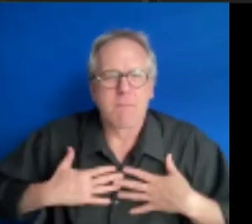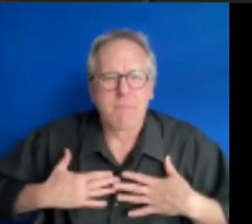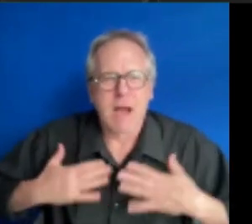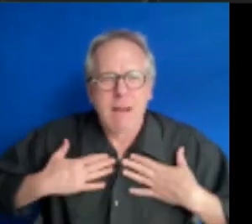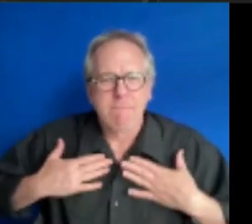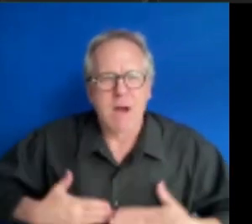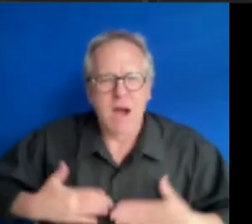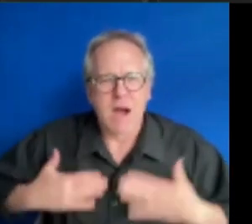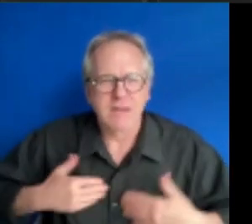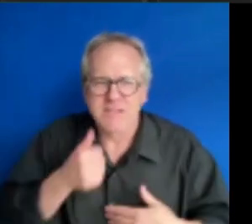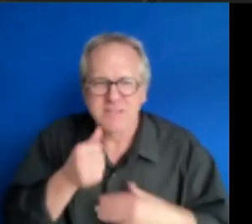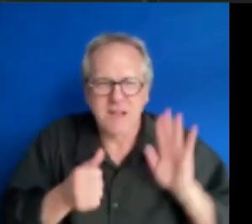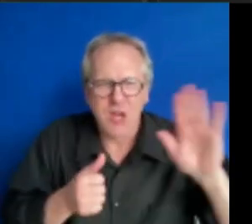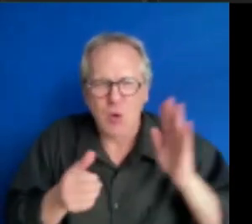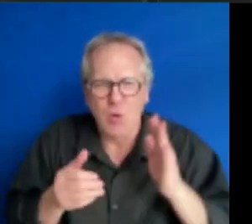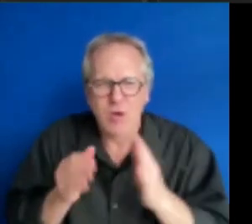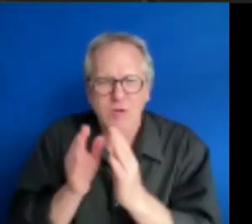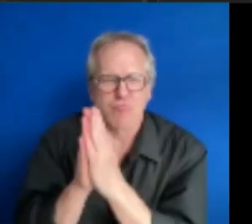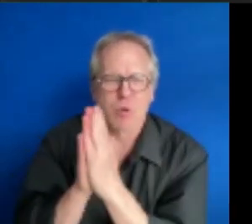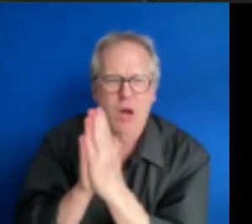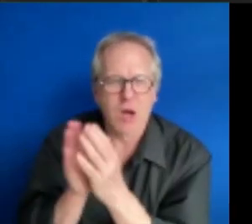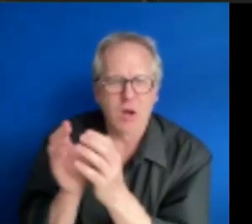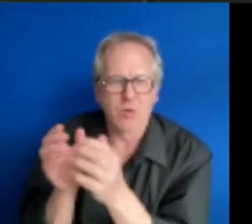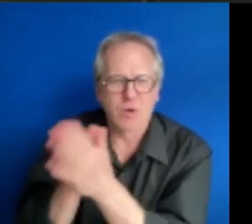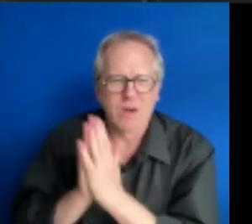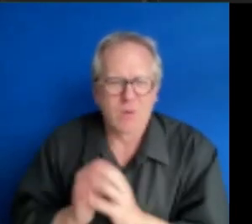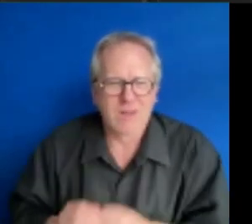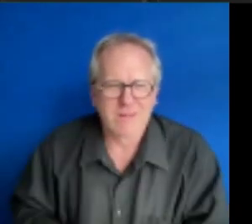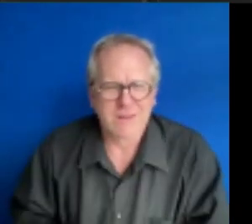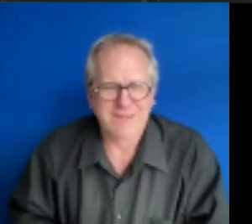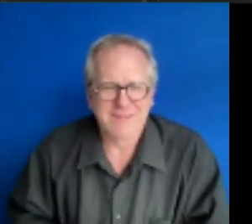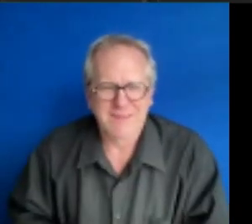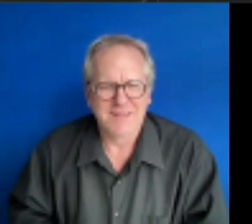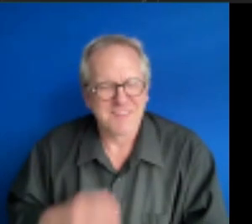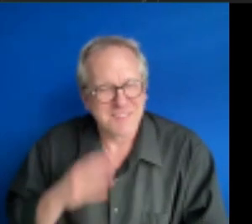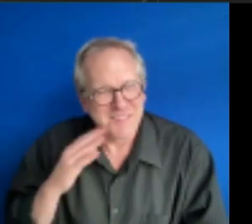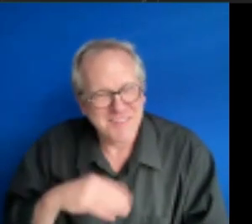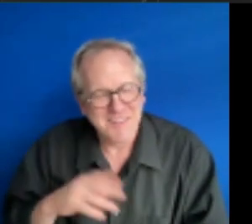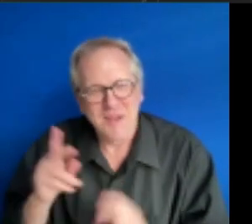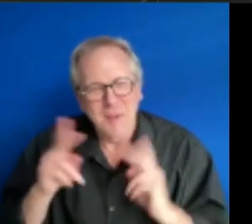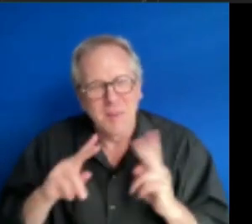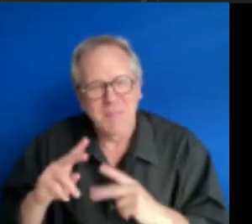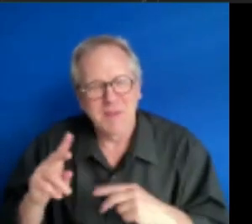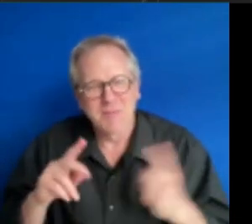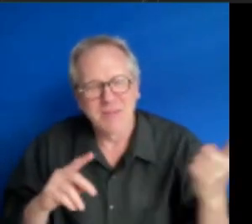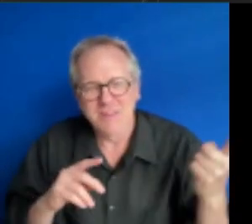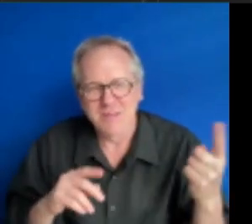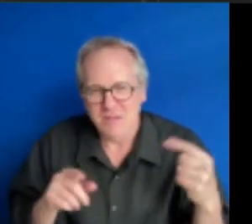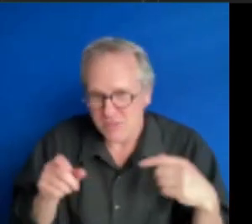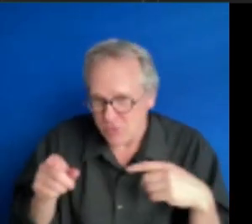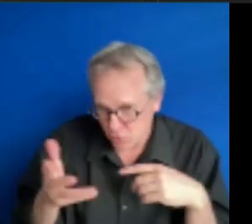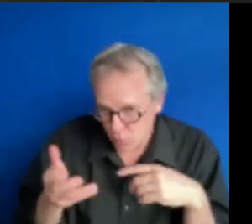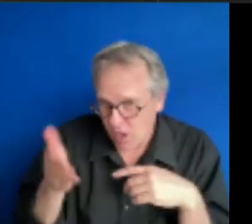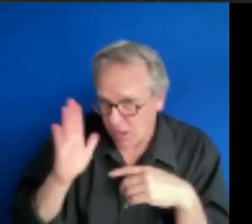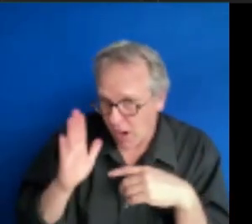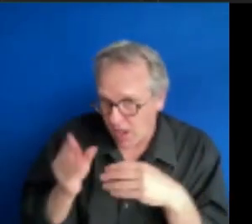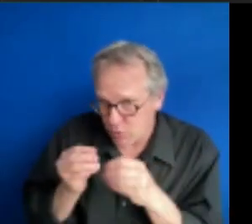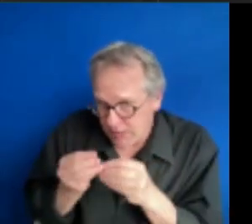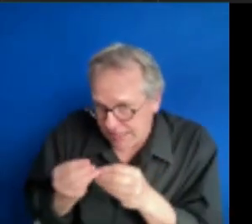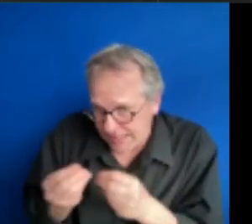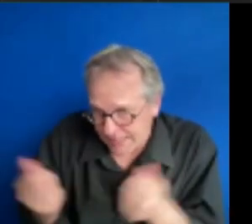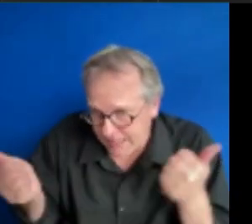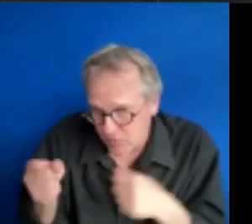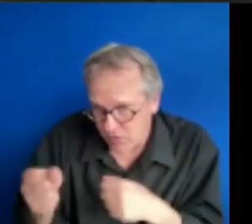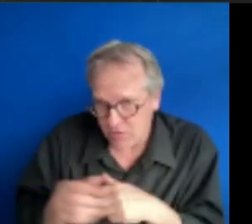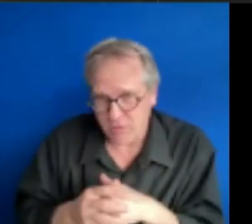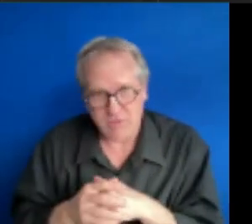which was just really helpful because, you know, people would always talk about, did I want God to heal me? I'm like,